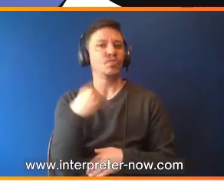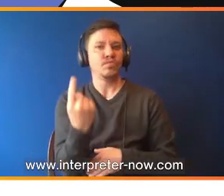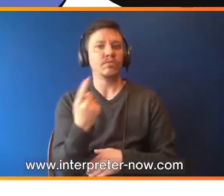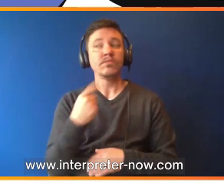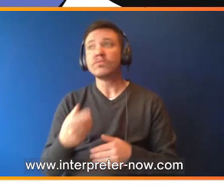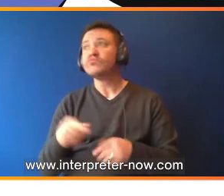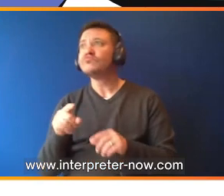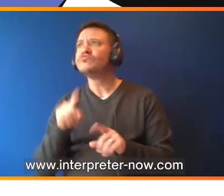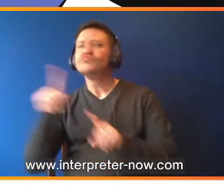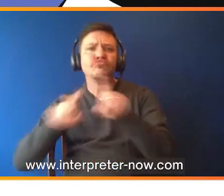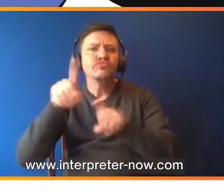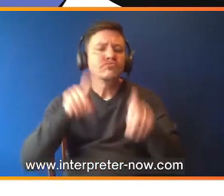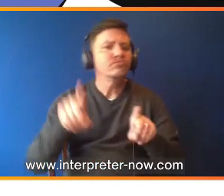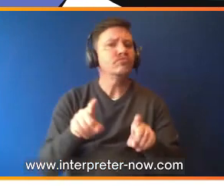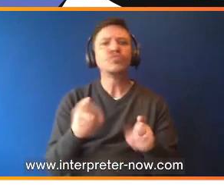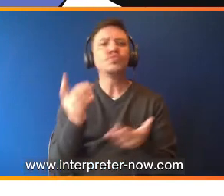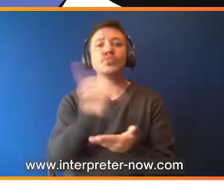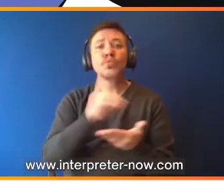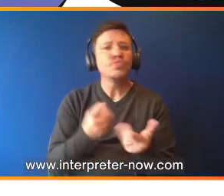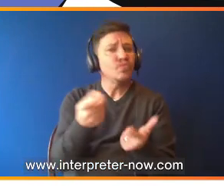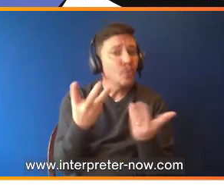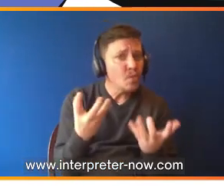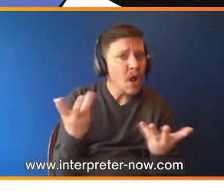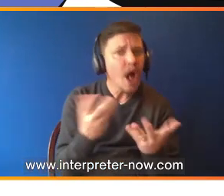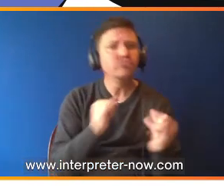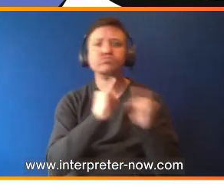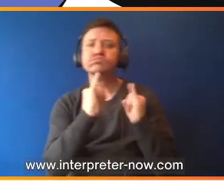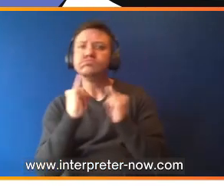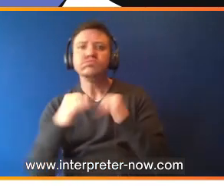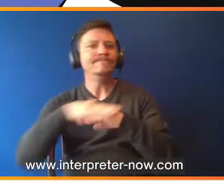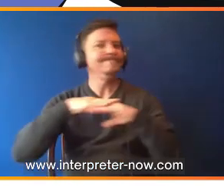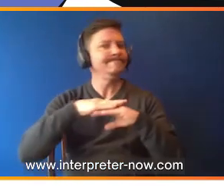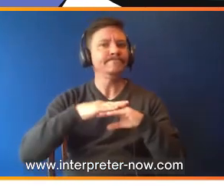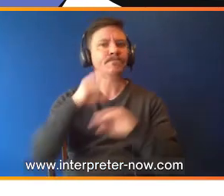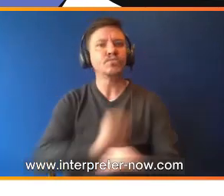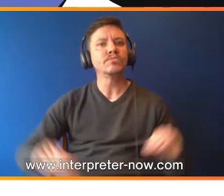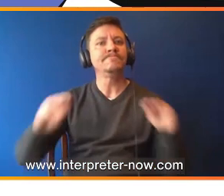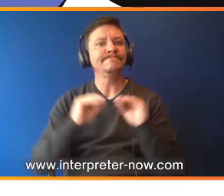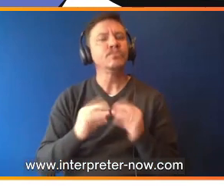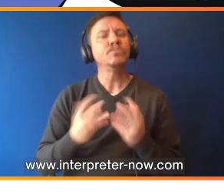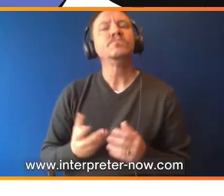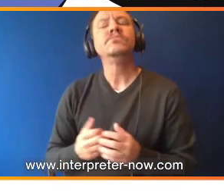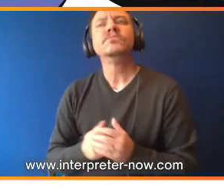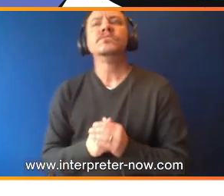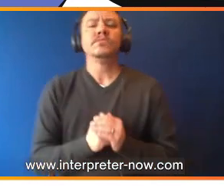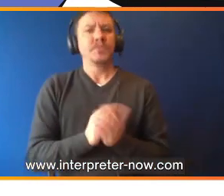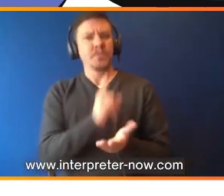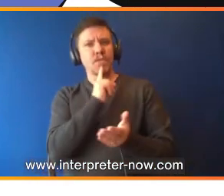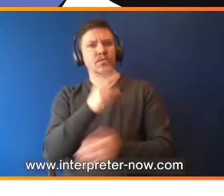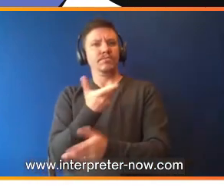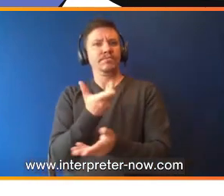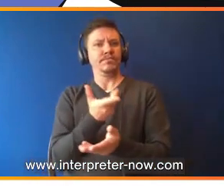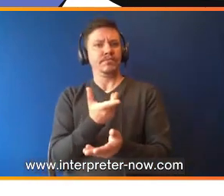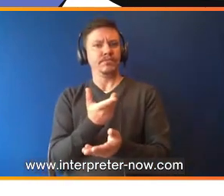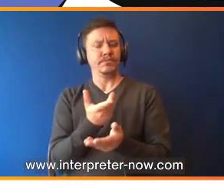that perhaps we haven't spoken to in the past, but it's actually shifting kind of those wheels of decision-making and influence to